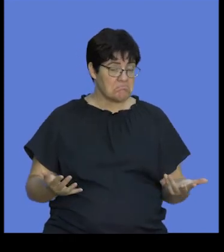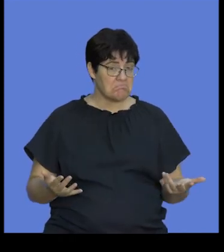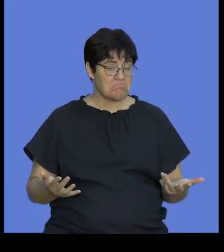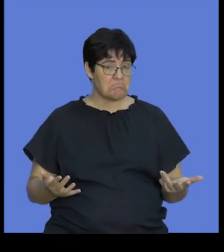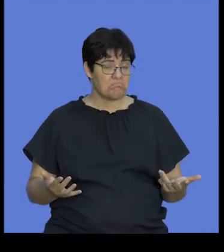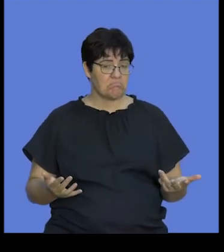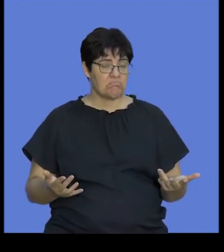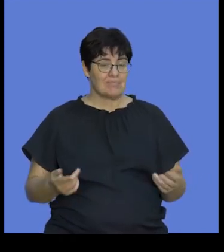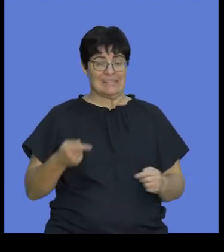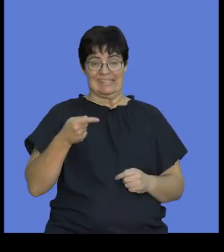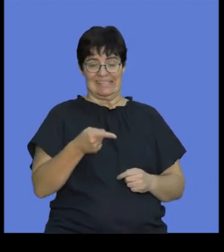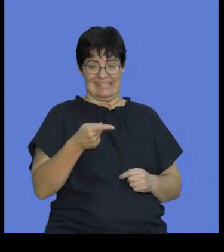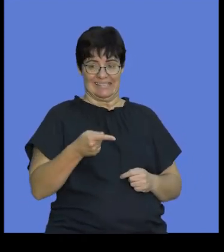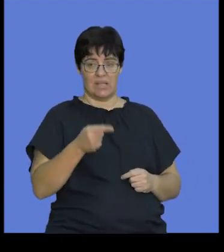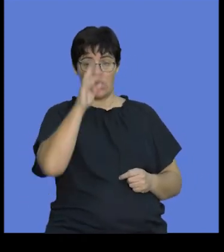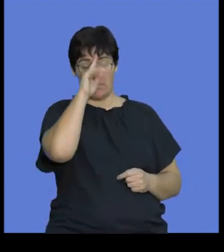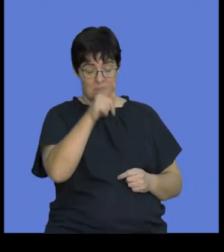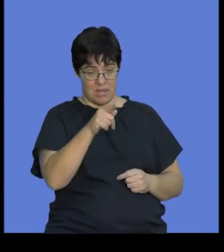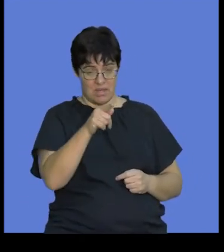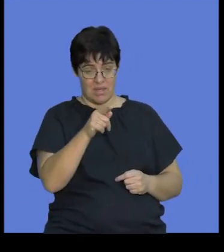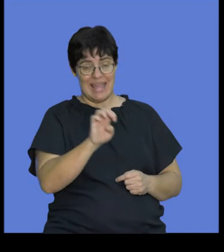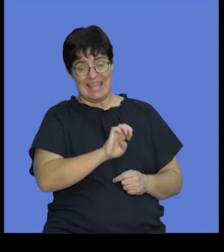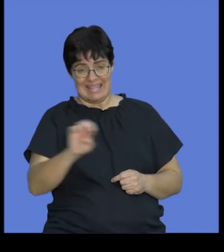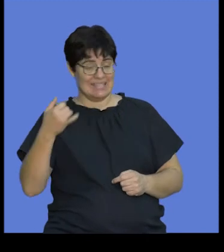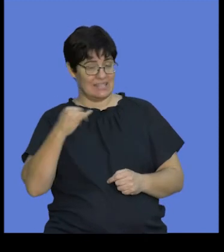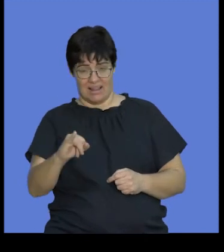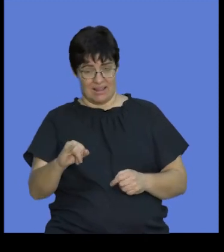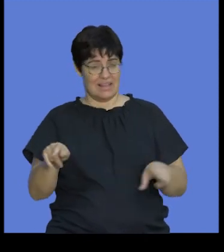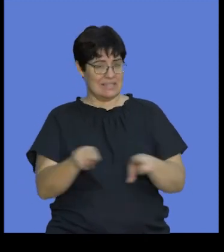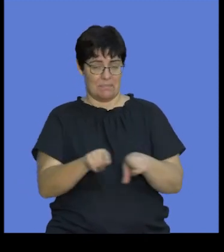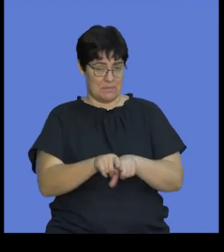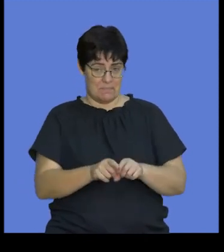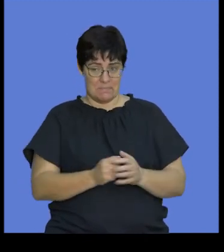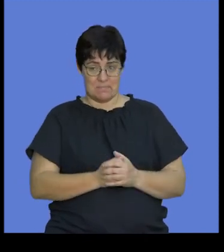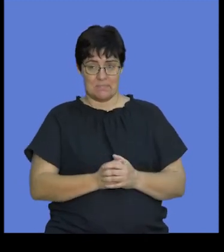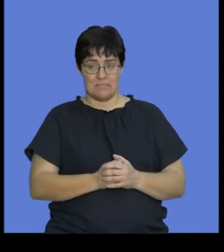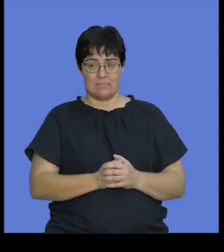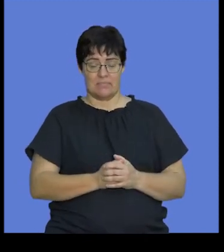So this one, and remember it's still going east, we haven't changed direction.